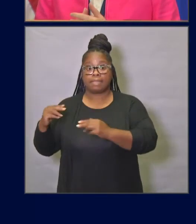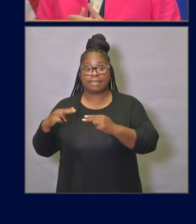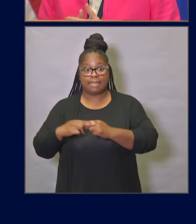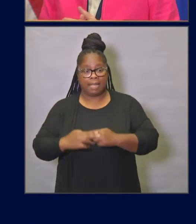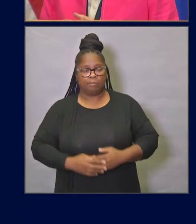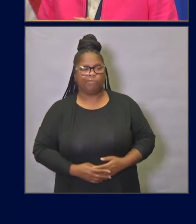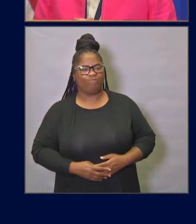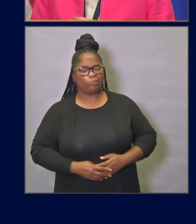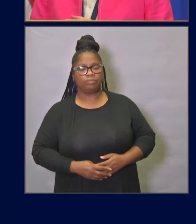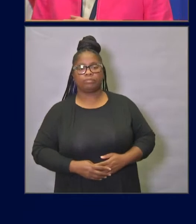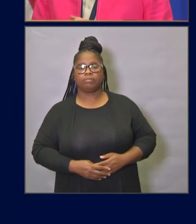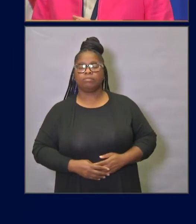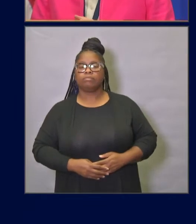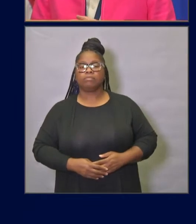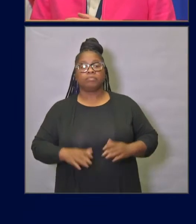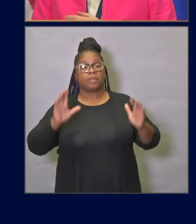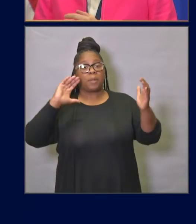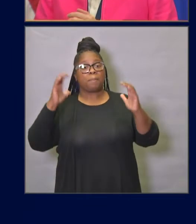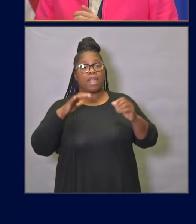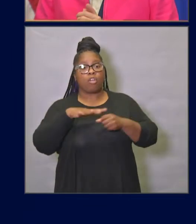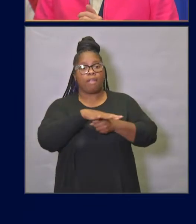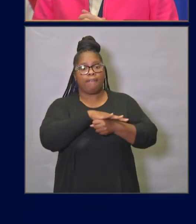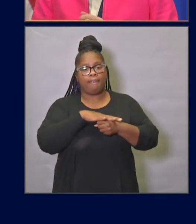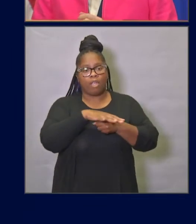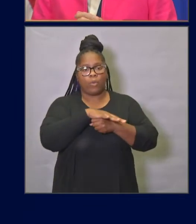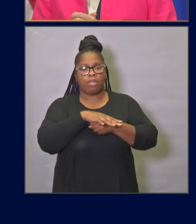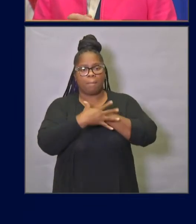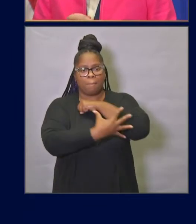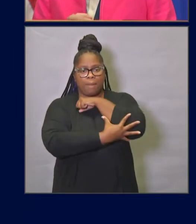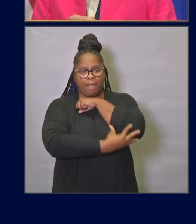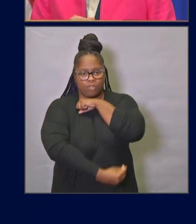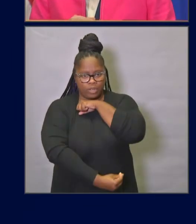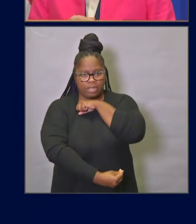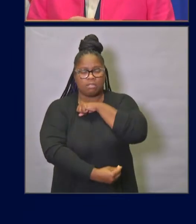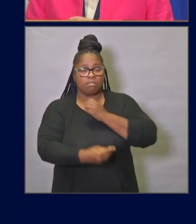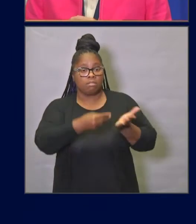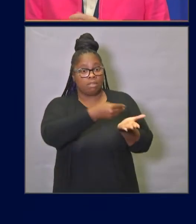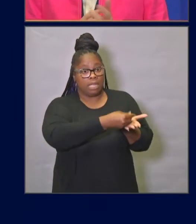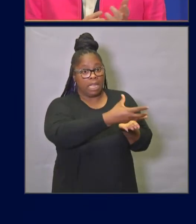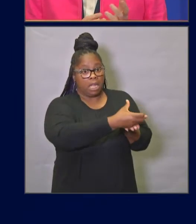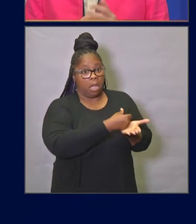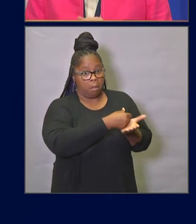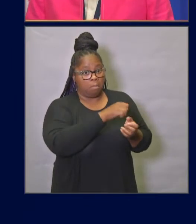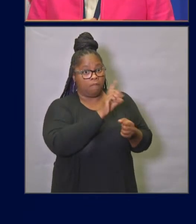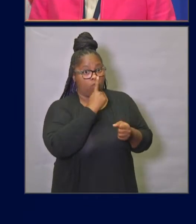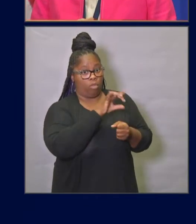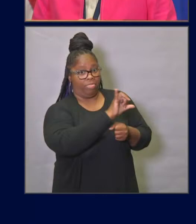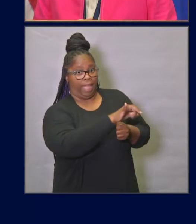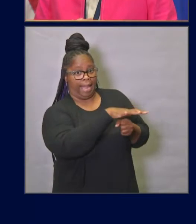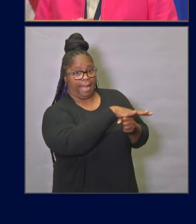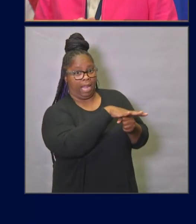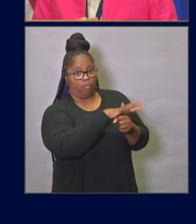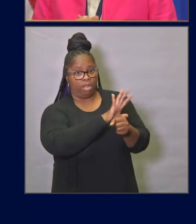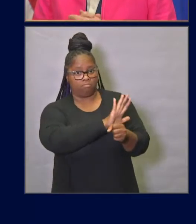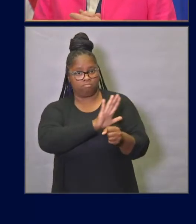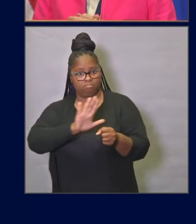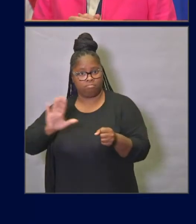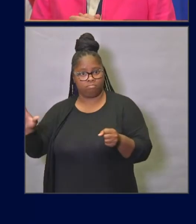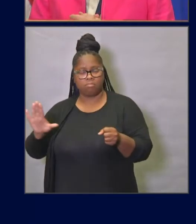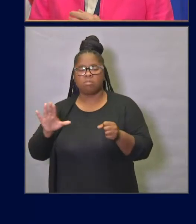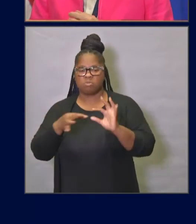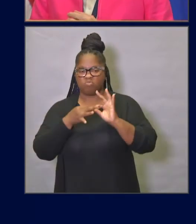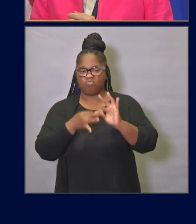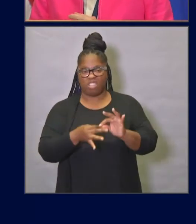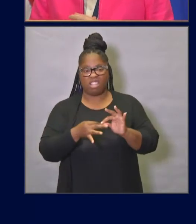cases by area poverty, we see that the area income has a direct correlation to the number of cases. Cases per